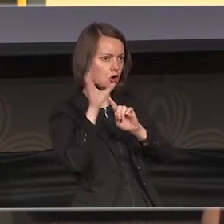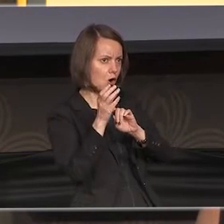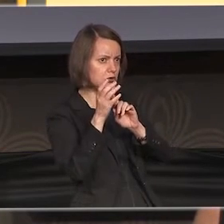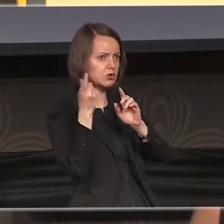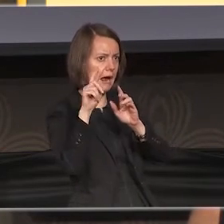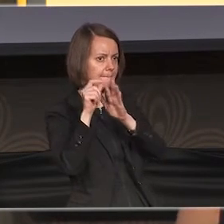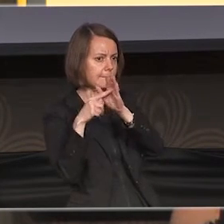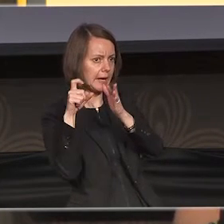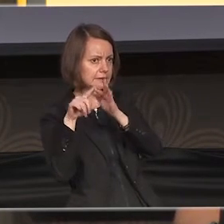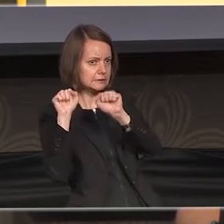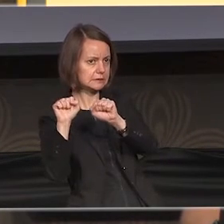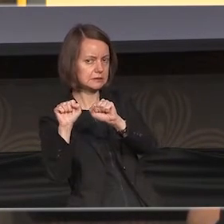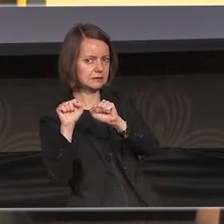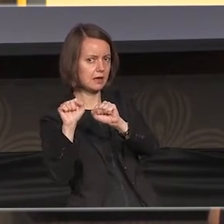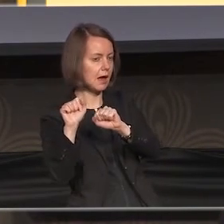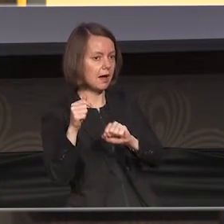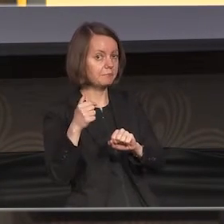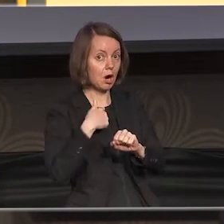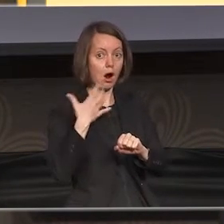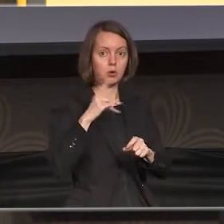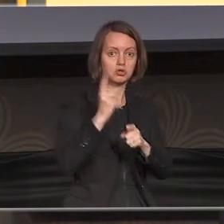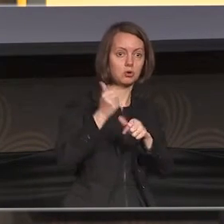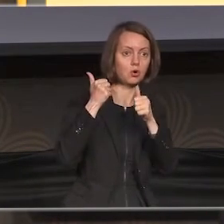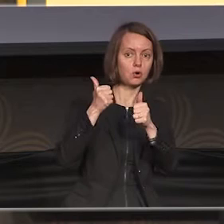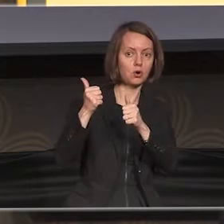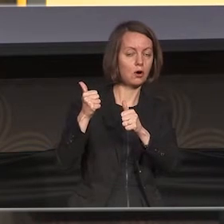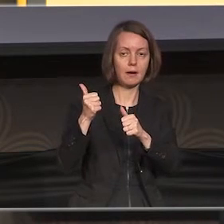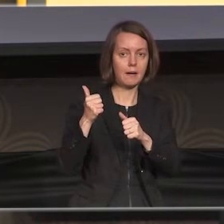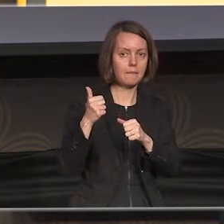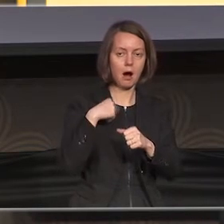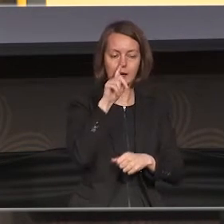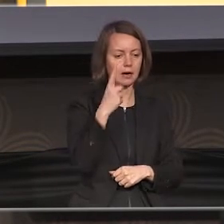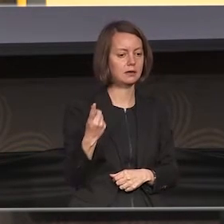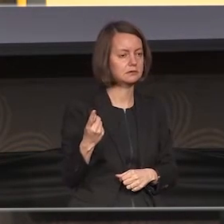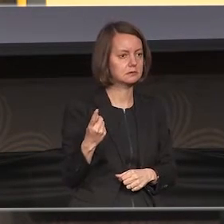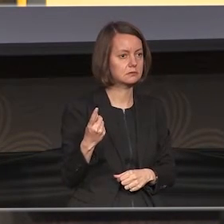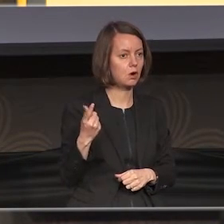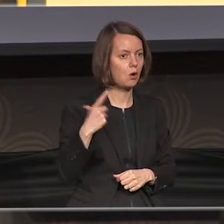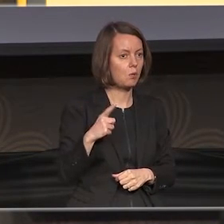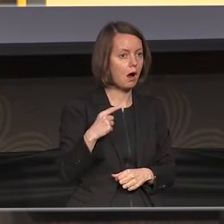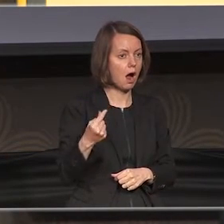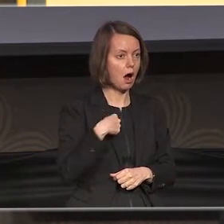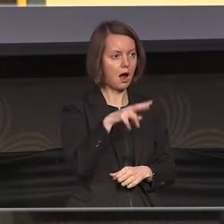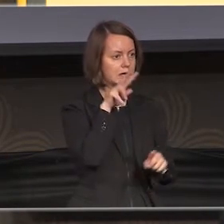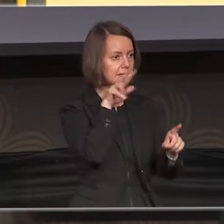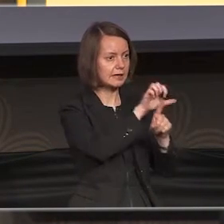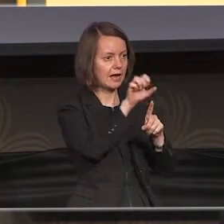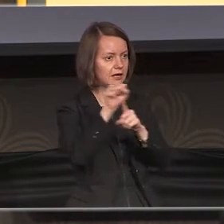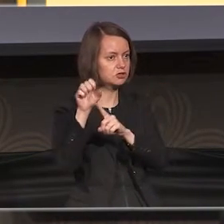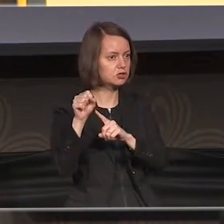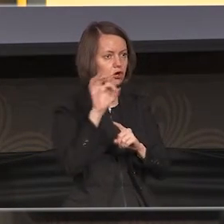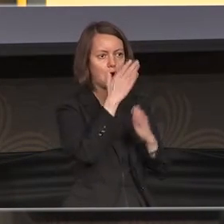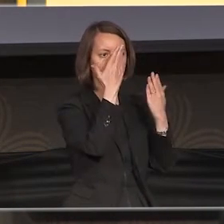felt compelled to talk about where respect was and is not being shown in terms of